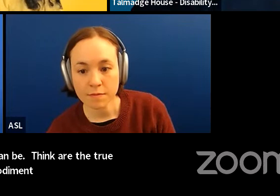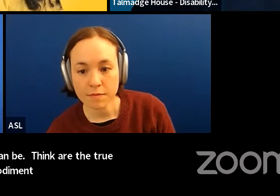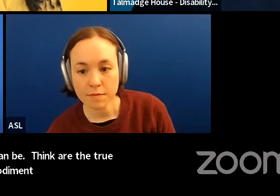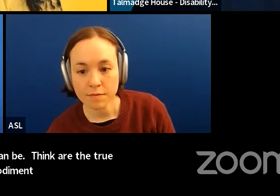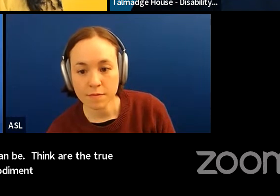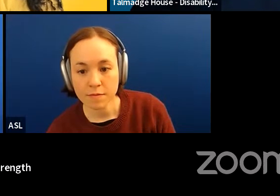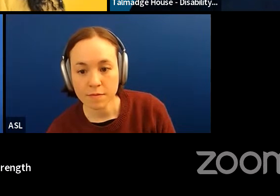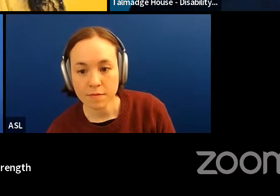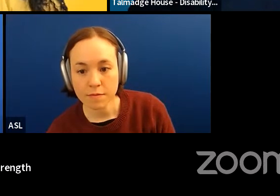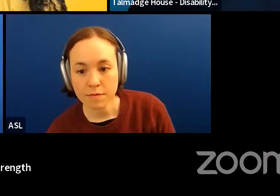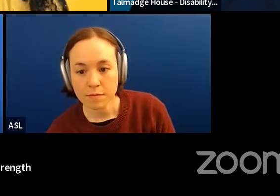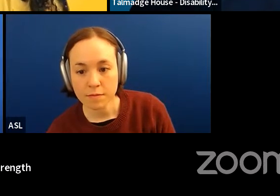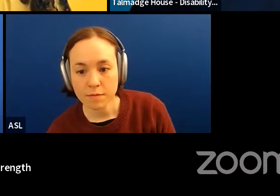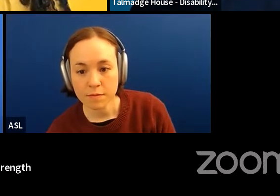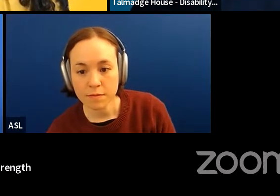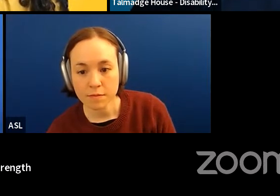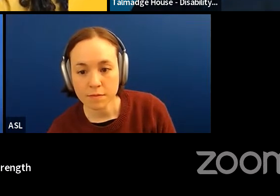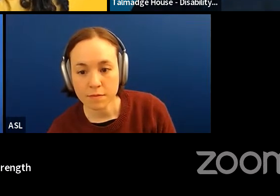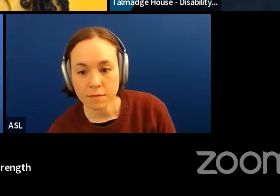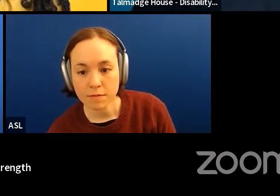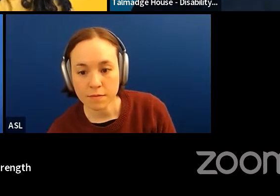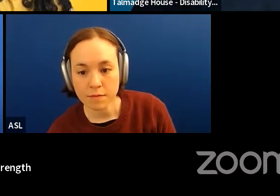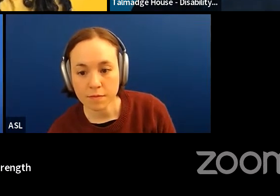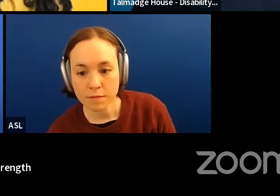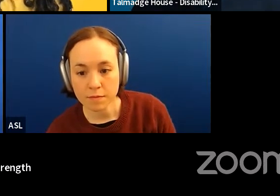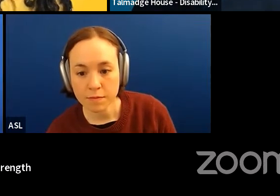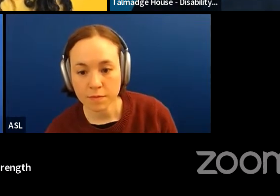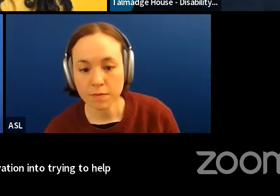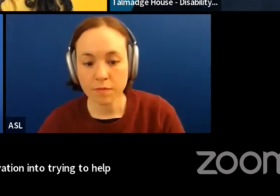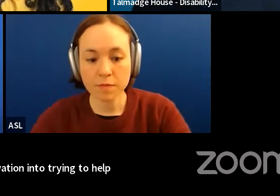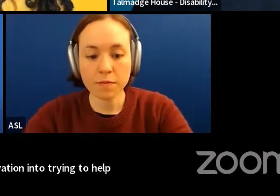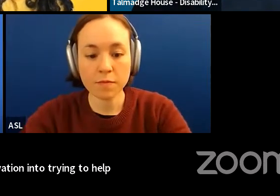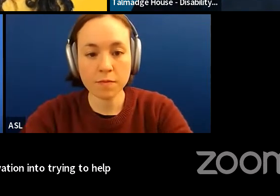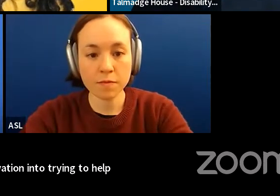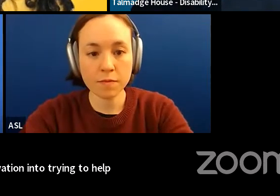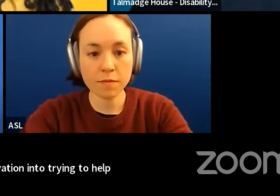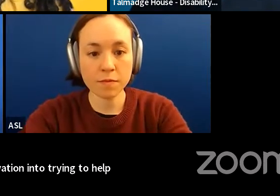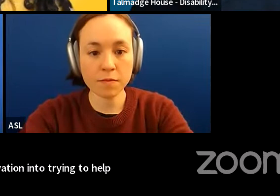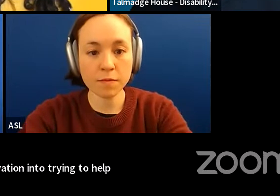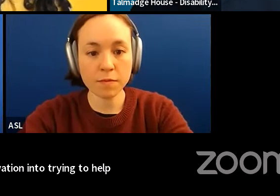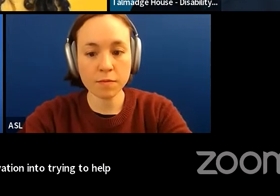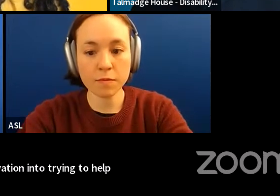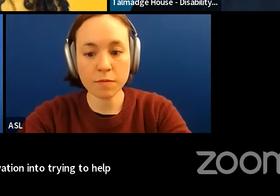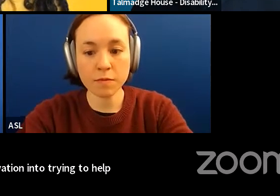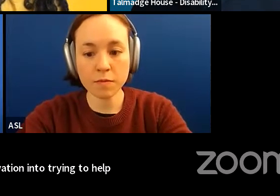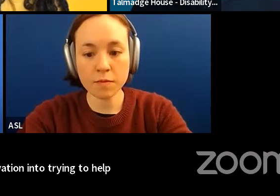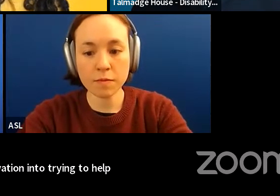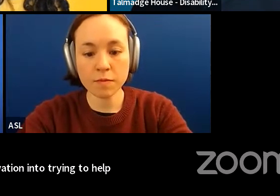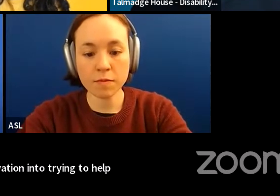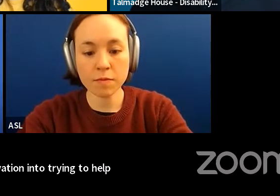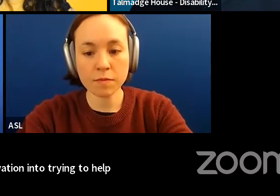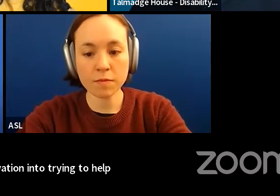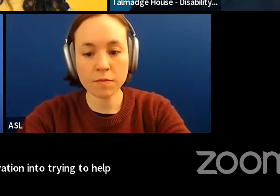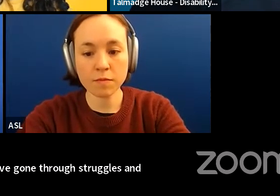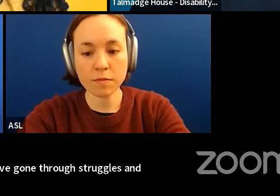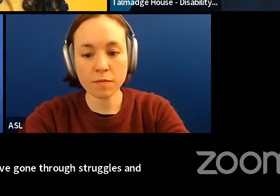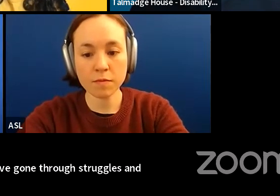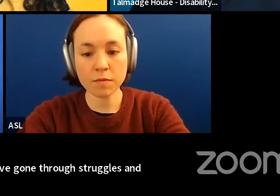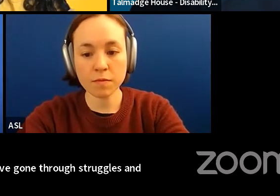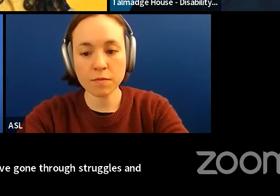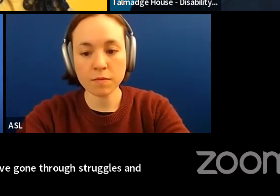help support other people who have gone through similar struggles and trauma that they have gone through.